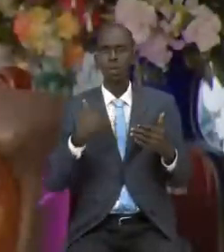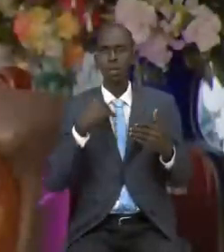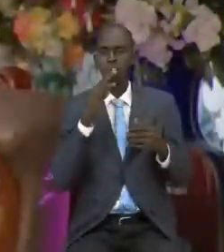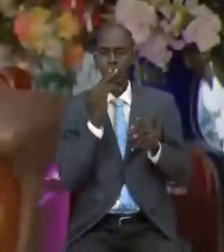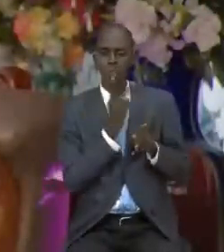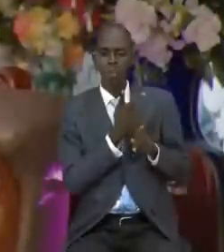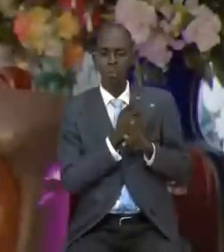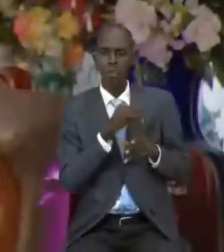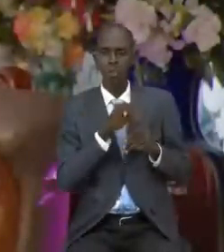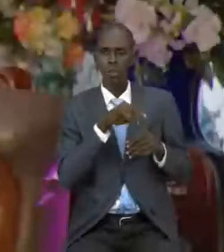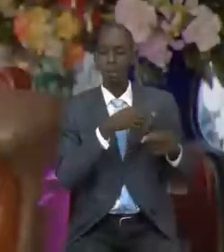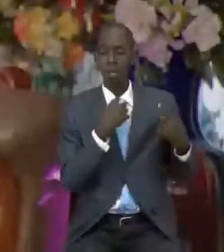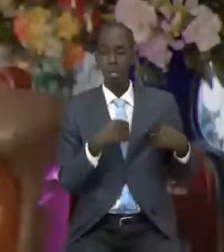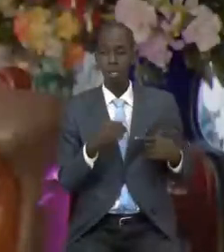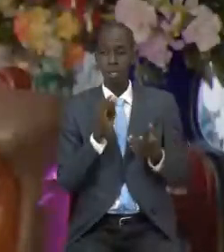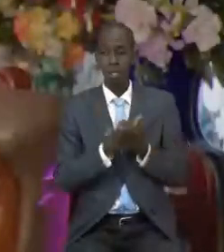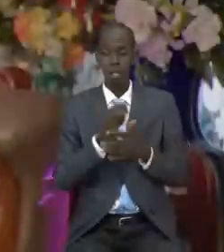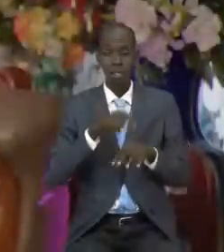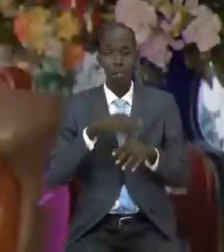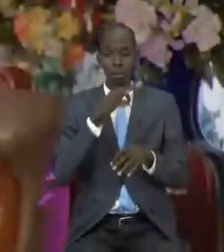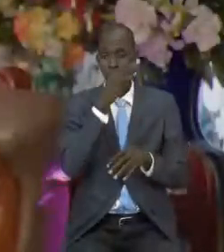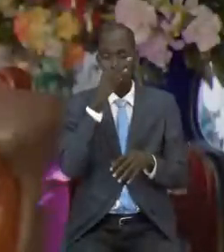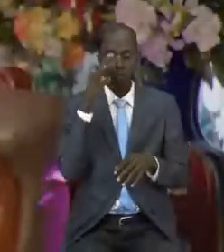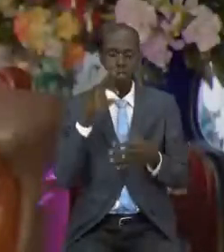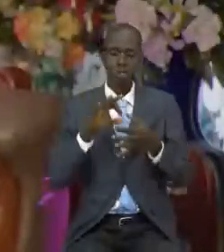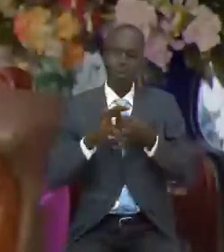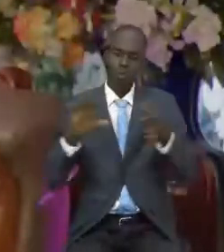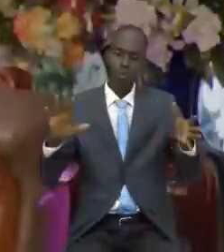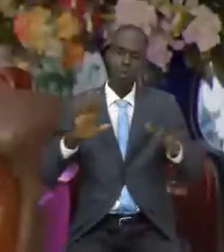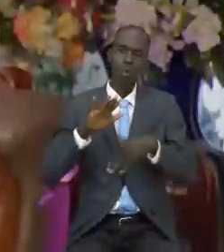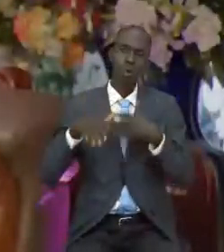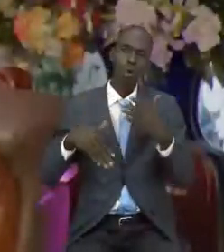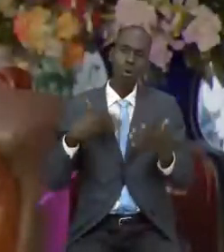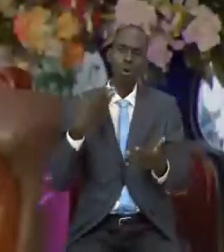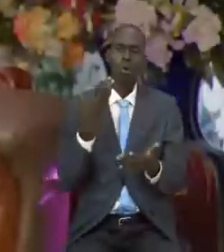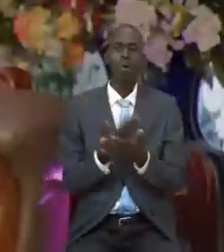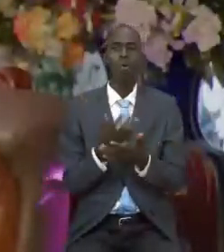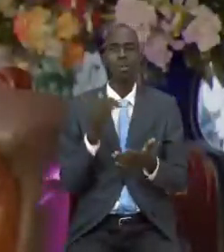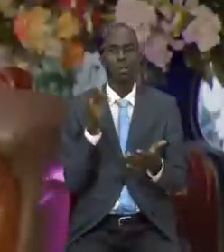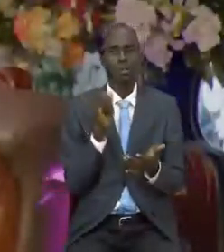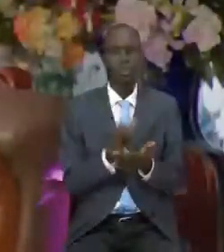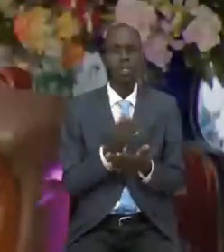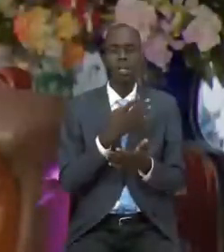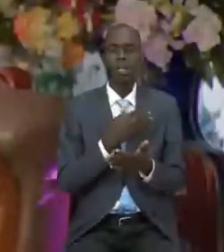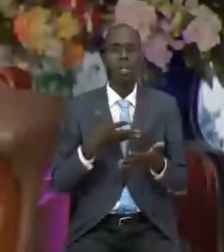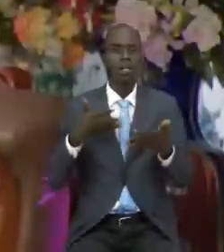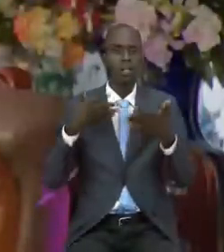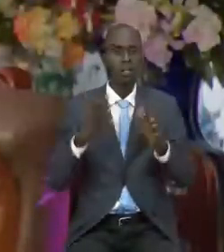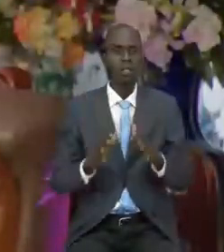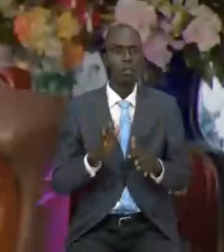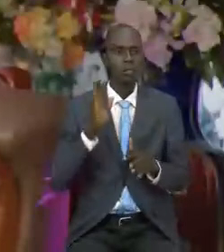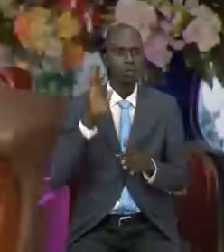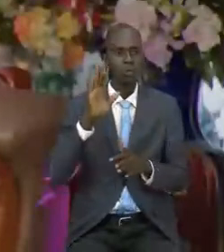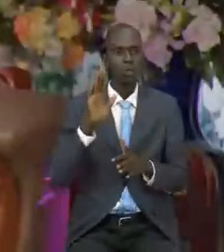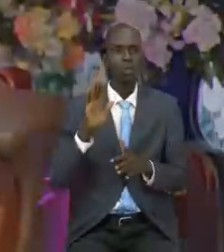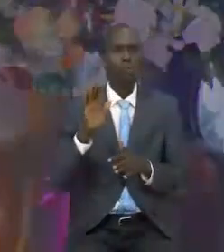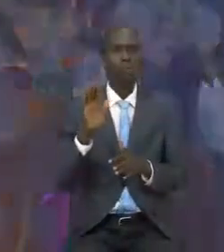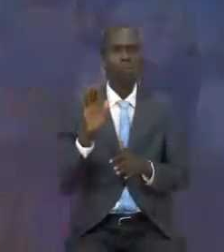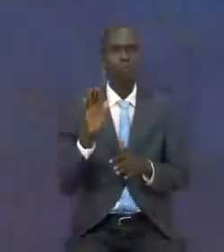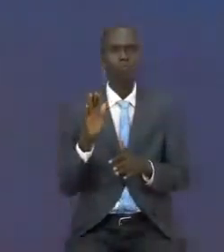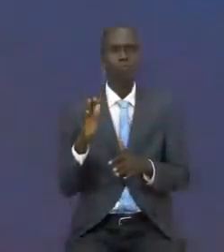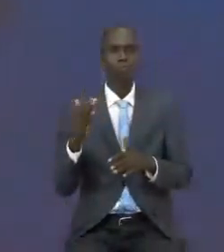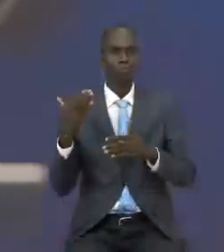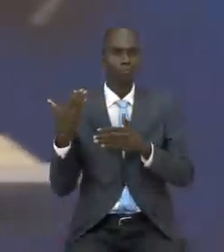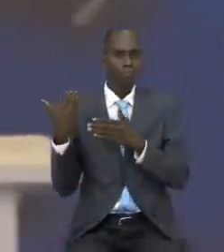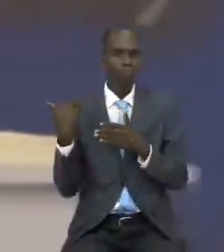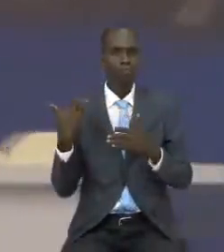fasting time, loose all the cords, and to let the oppressed go free. You have servants,